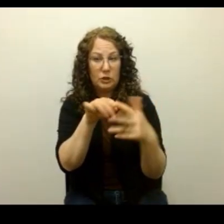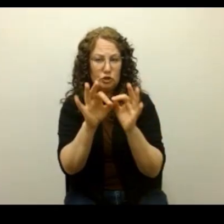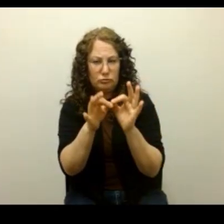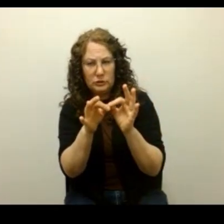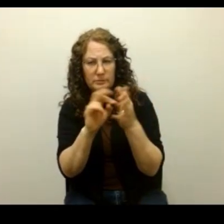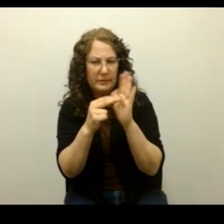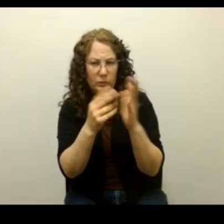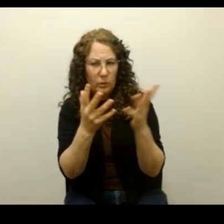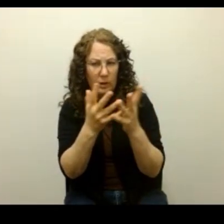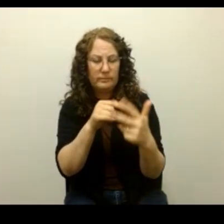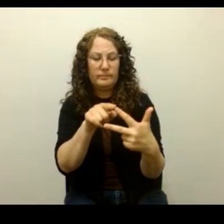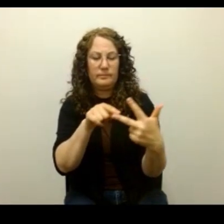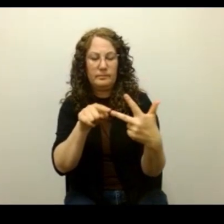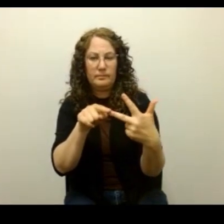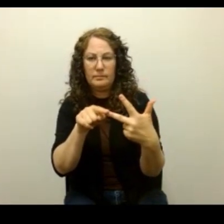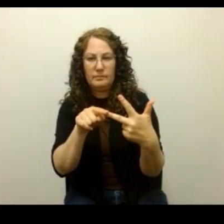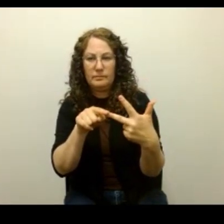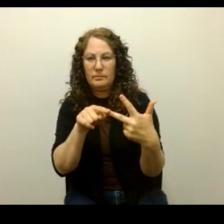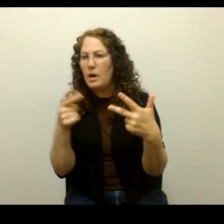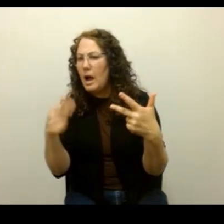interpretation, and the outcome?